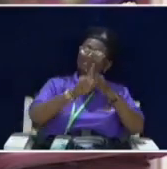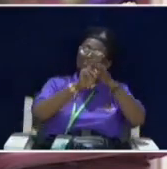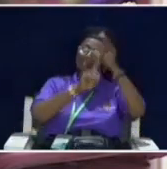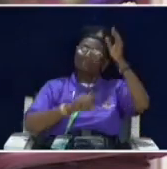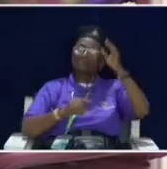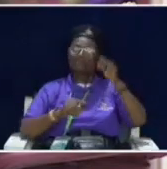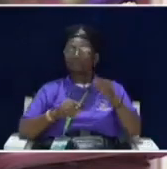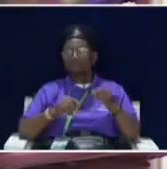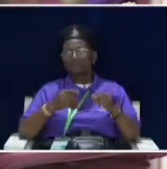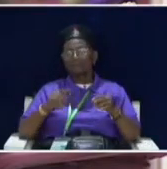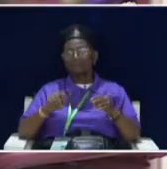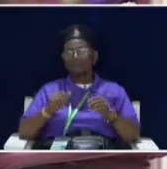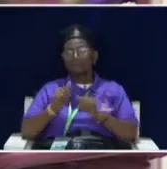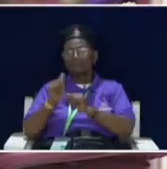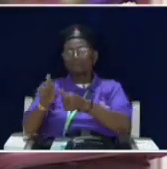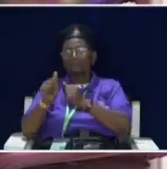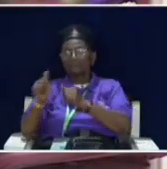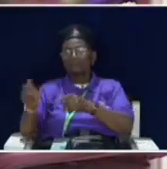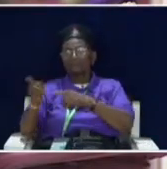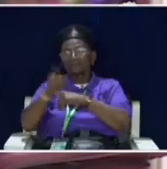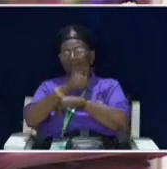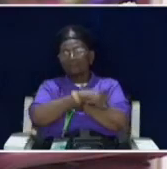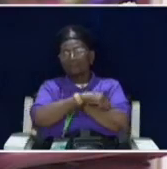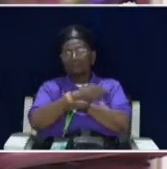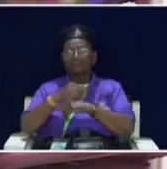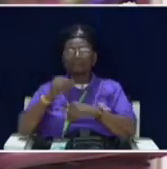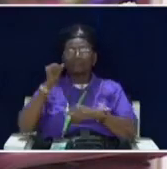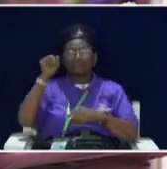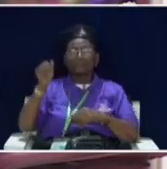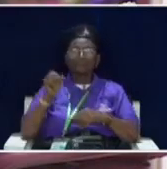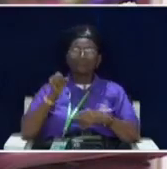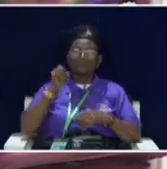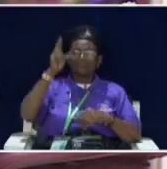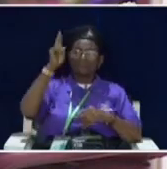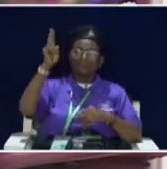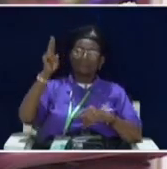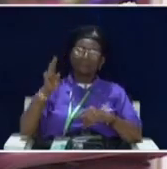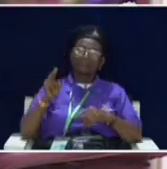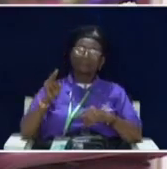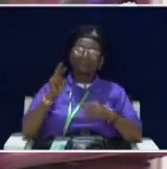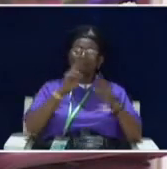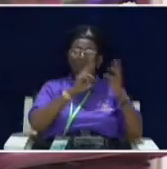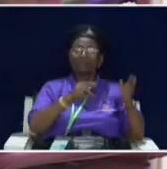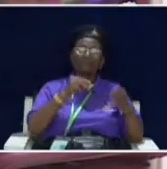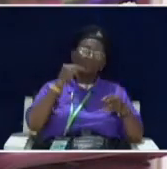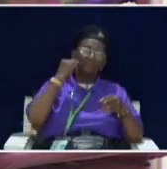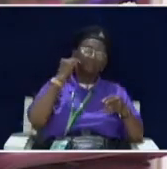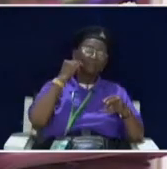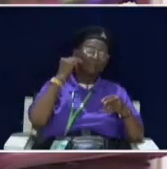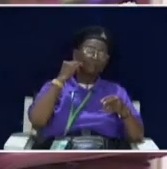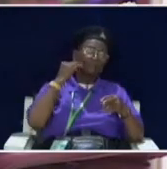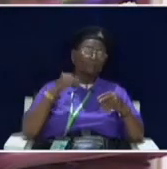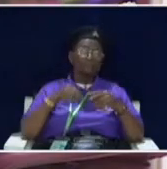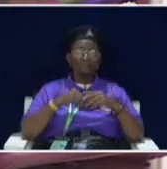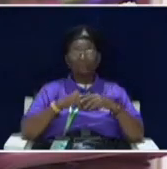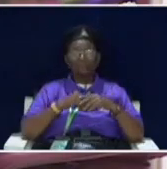disappeared. By the following day, she woke up already menstruating. But